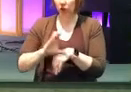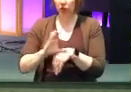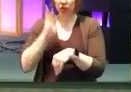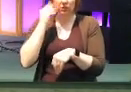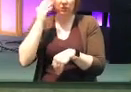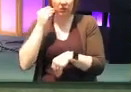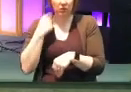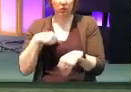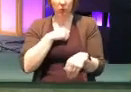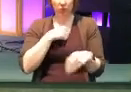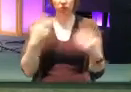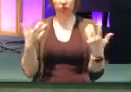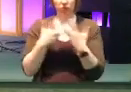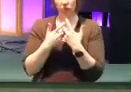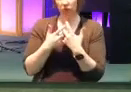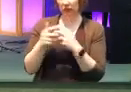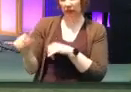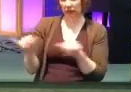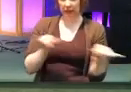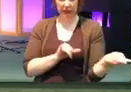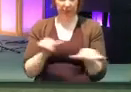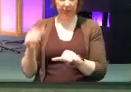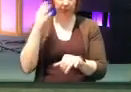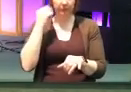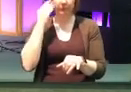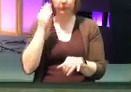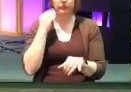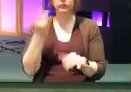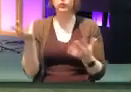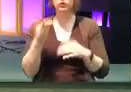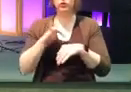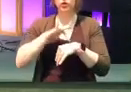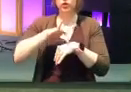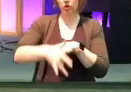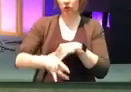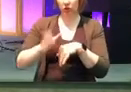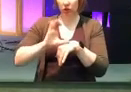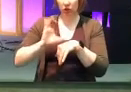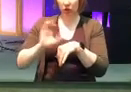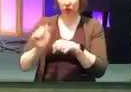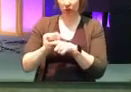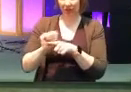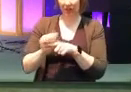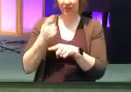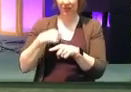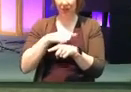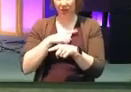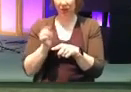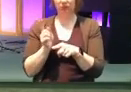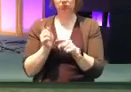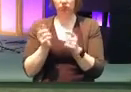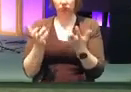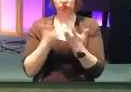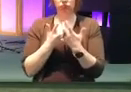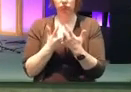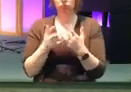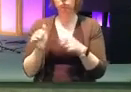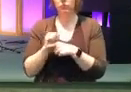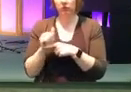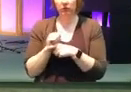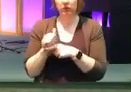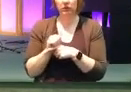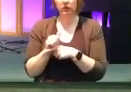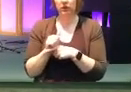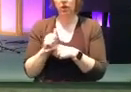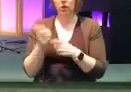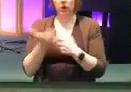we align ourselves with those experiences. What the early church practiced, we align ourselves with those practices. And what